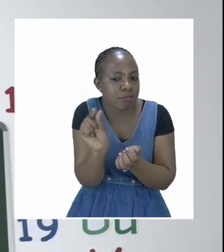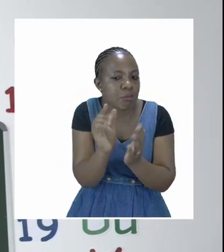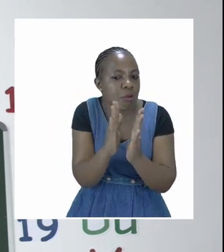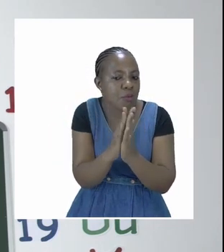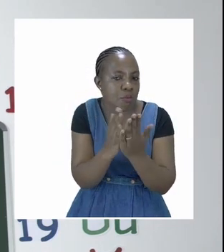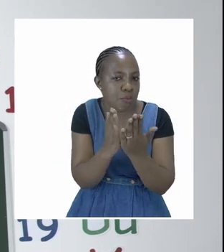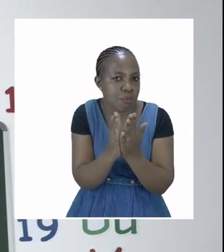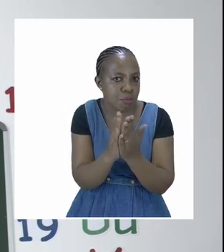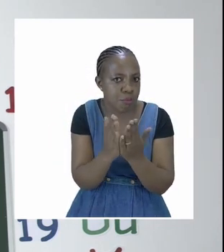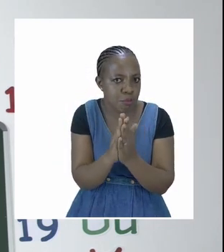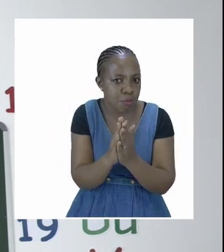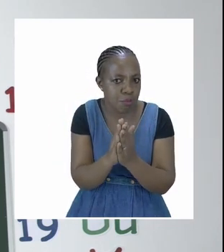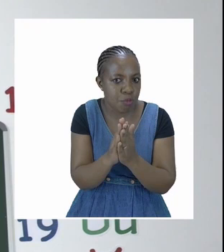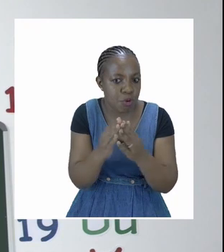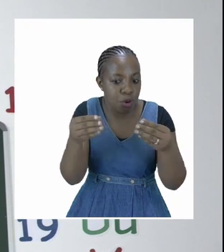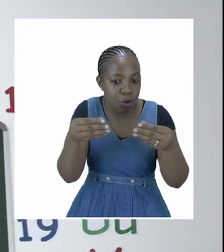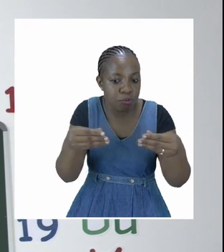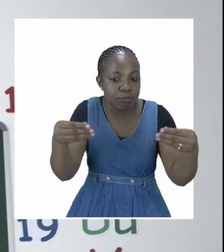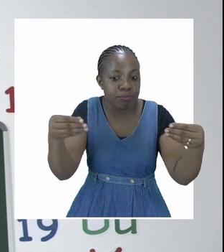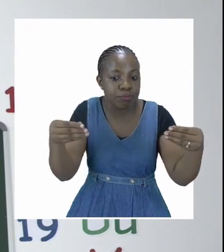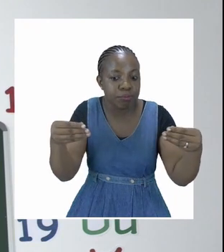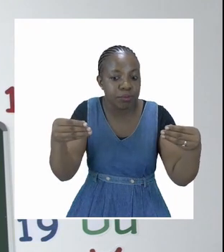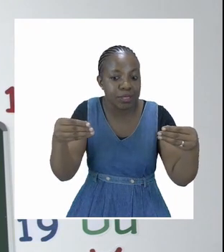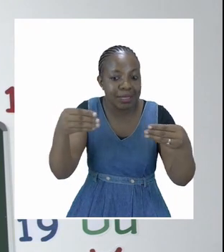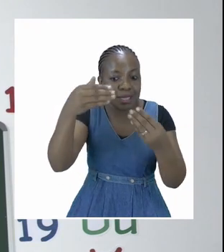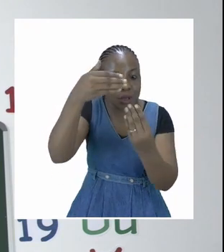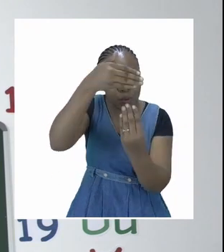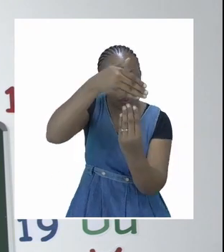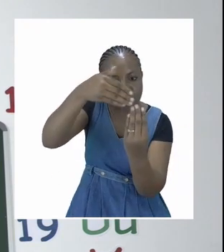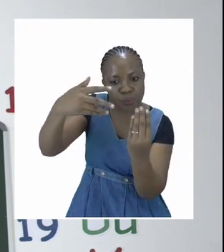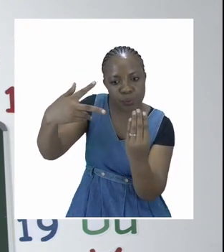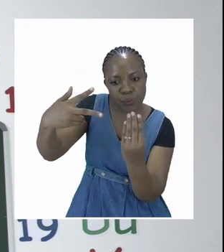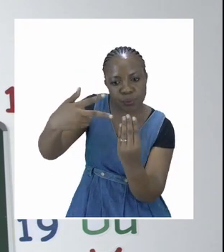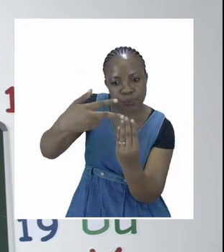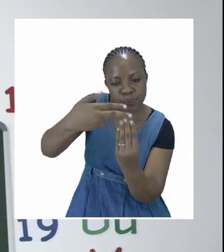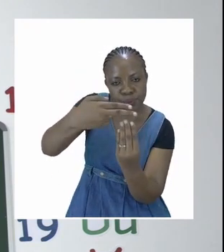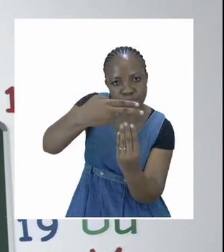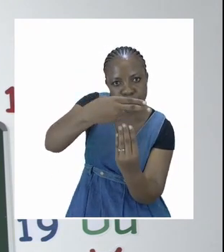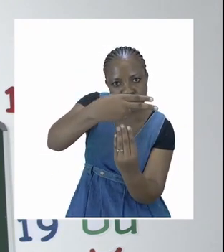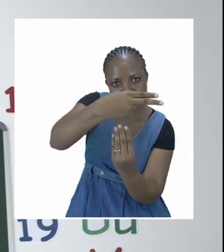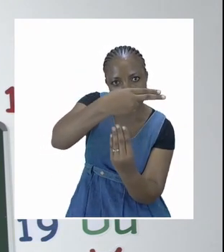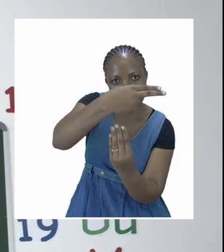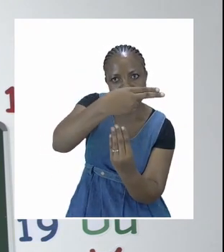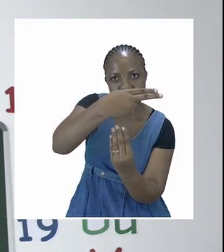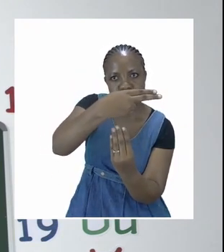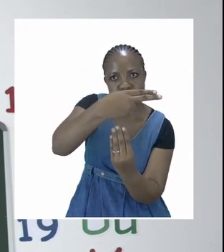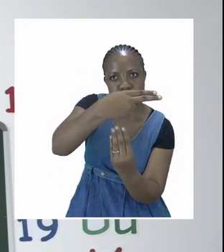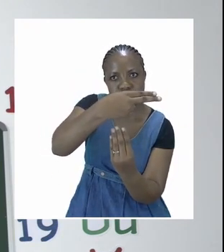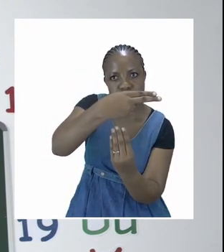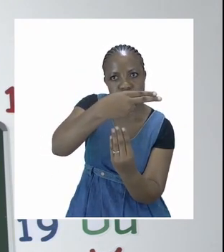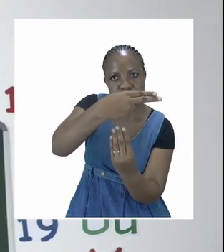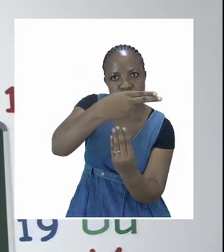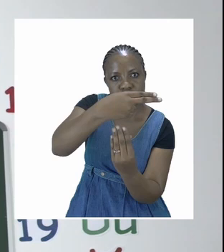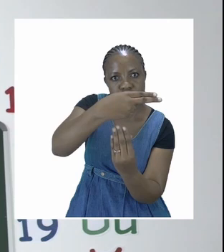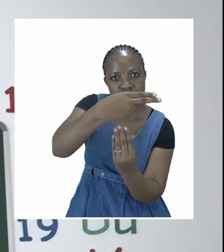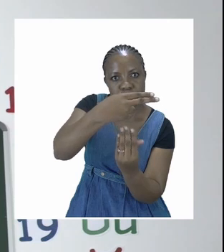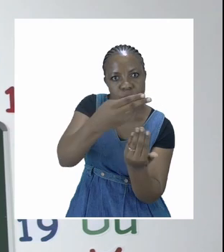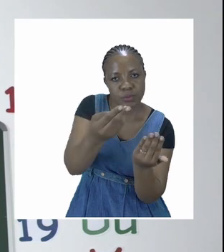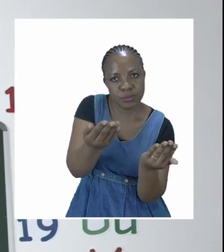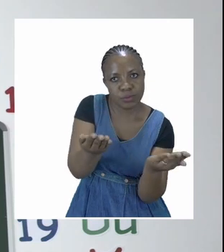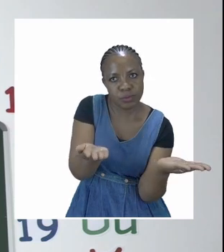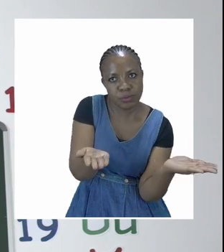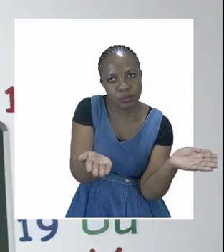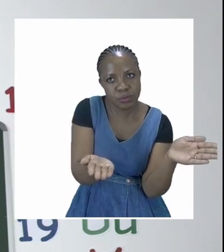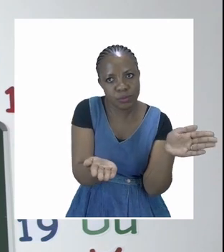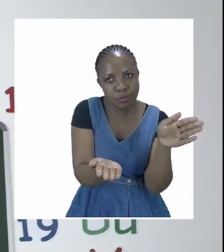booklet. Please cut the top of the lesson booklet with a pair of scissors and fold